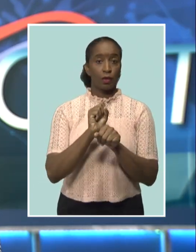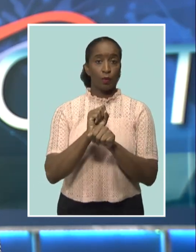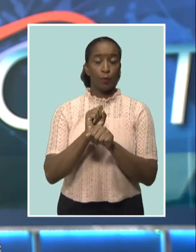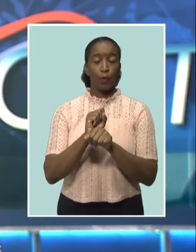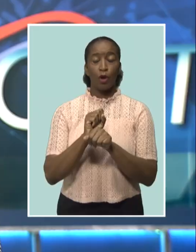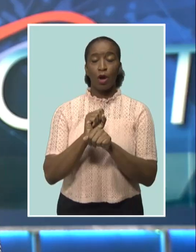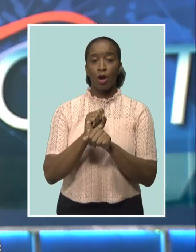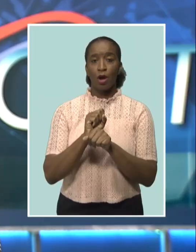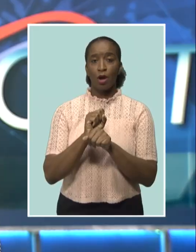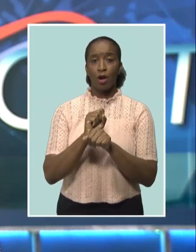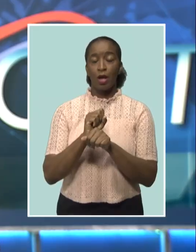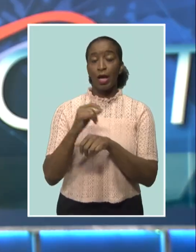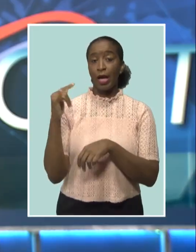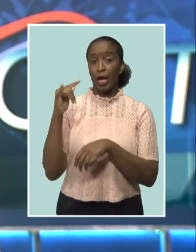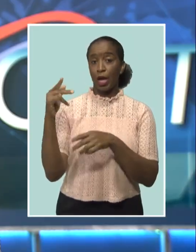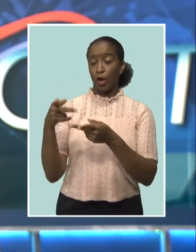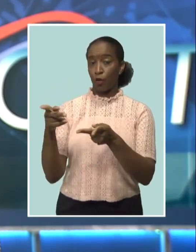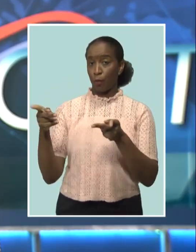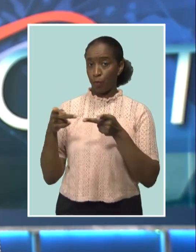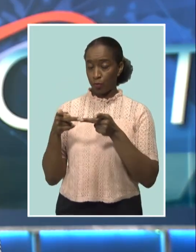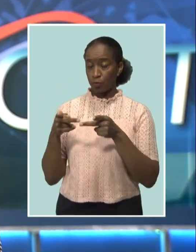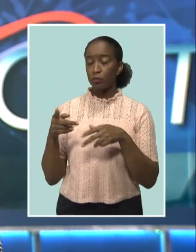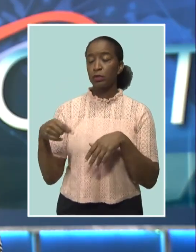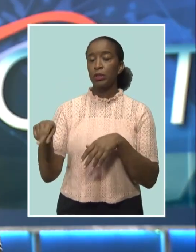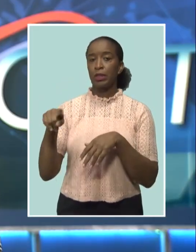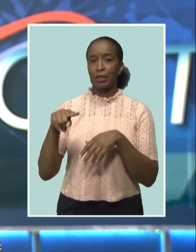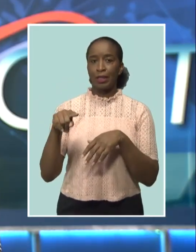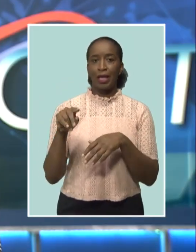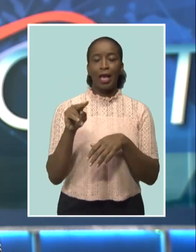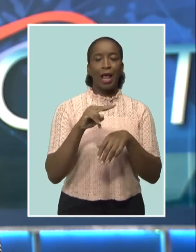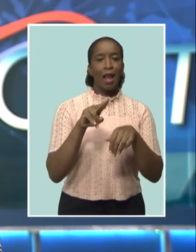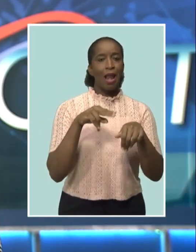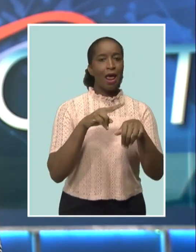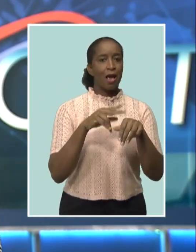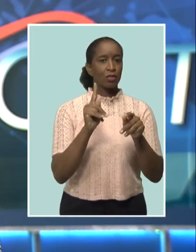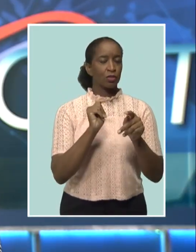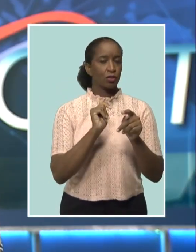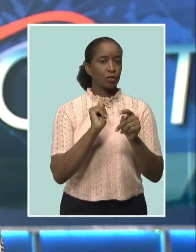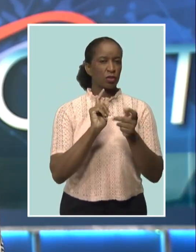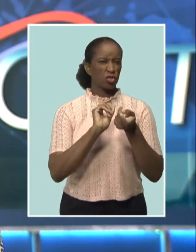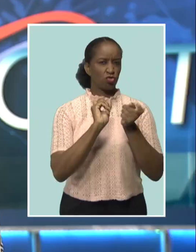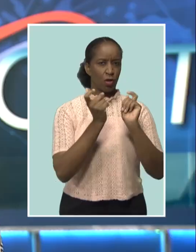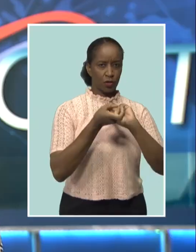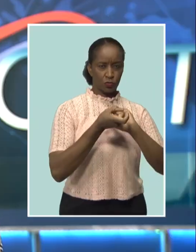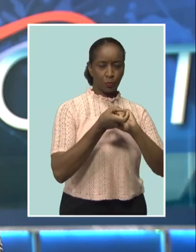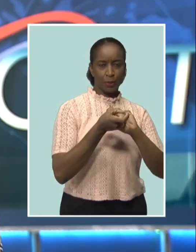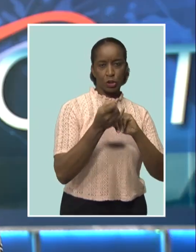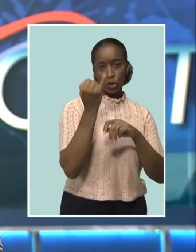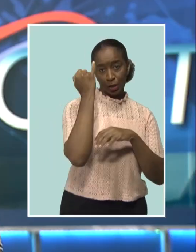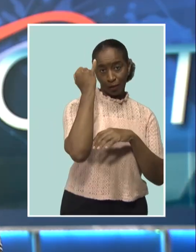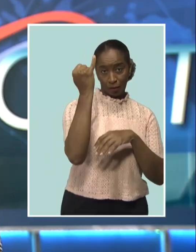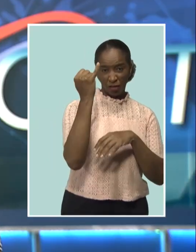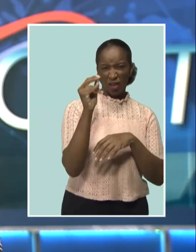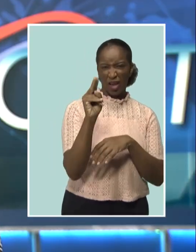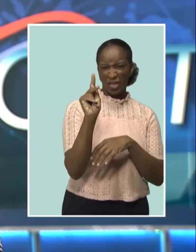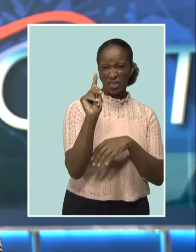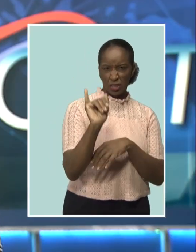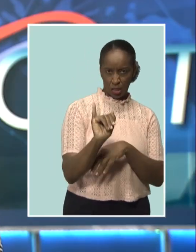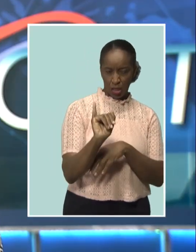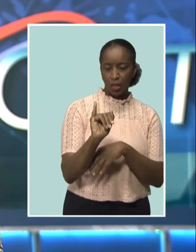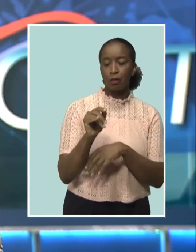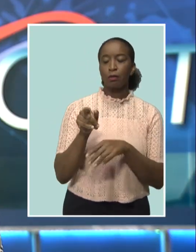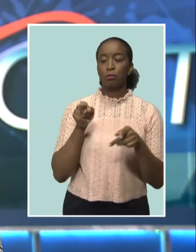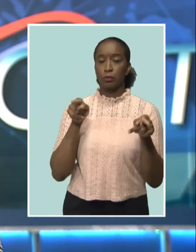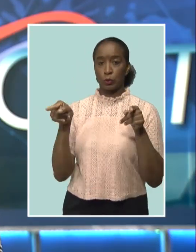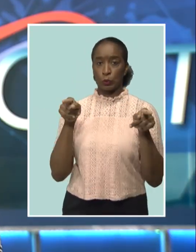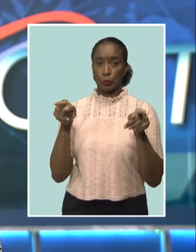community has benefited from the partnership with the National Transformation Initiative, or NTI. The revelation from Director of the NTI,